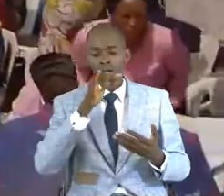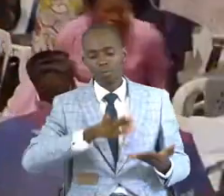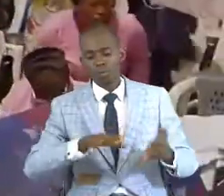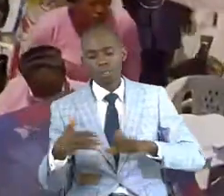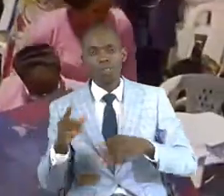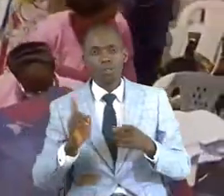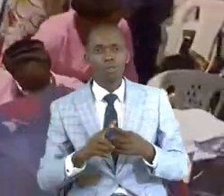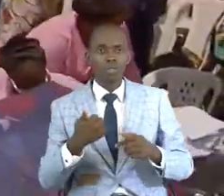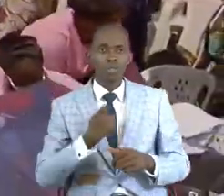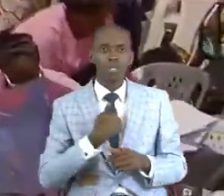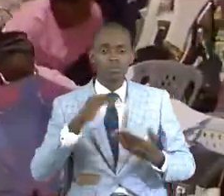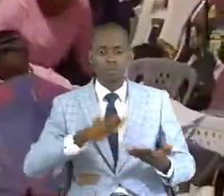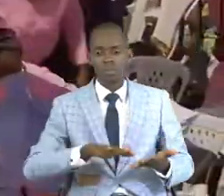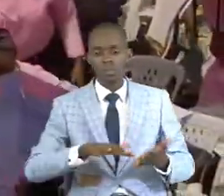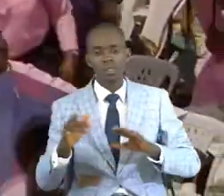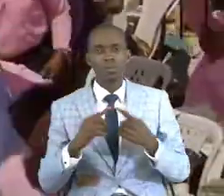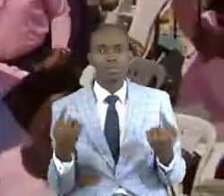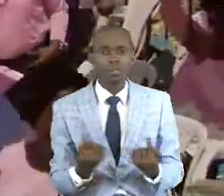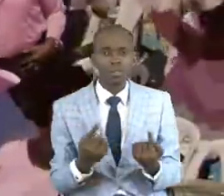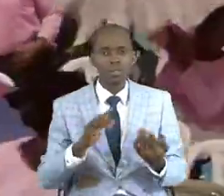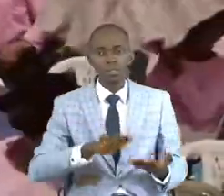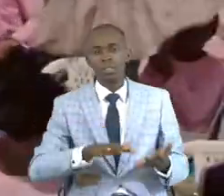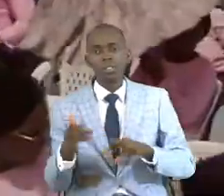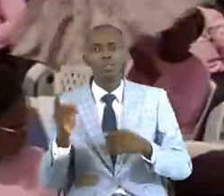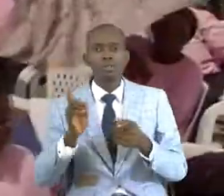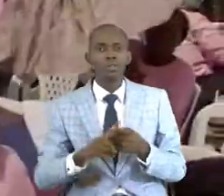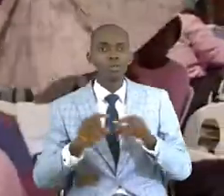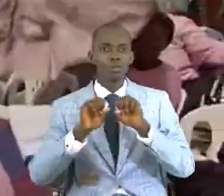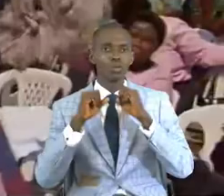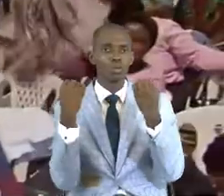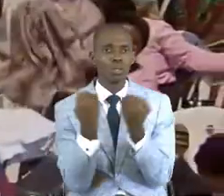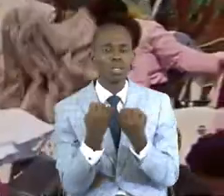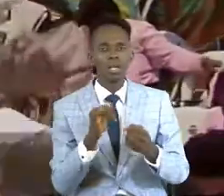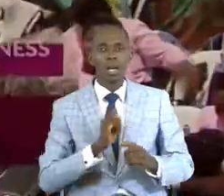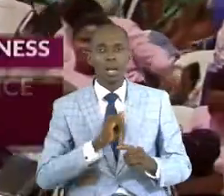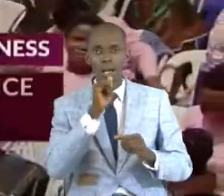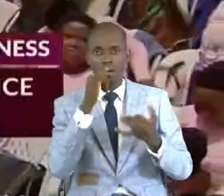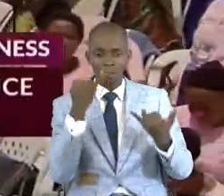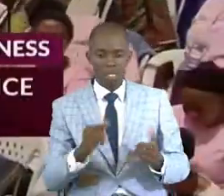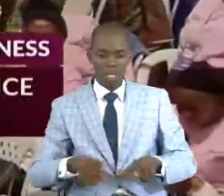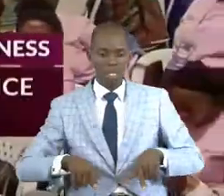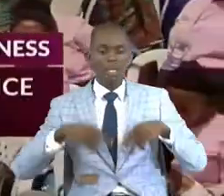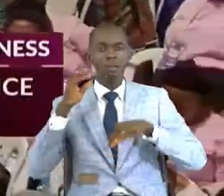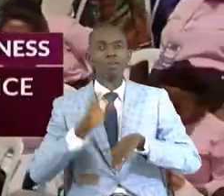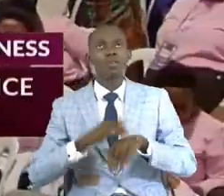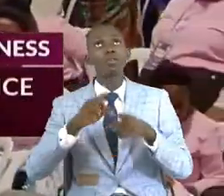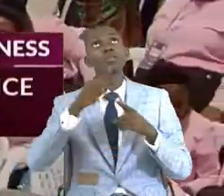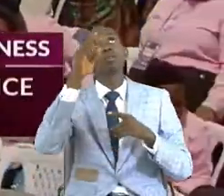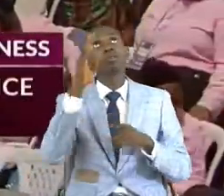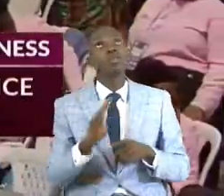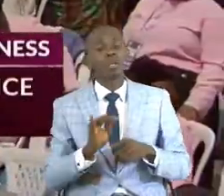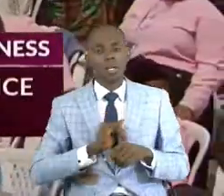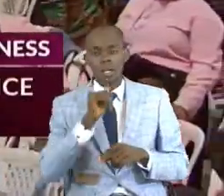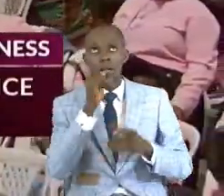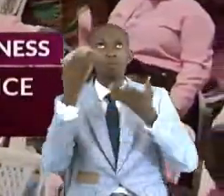sin, dead to society, and alive unto God, and serving God,